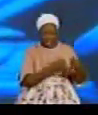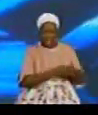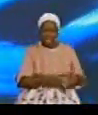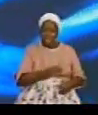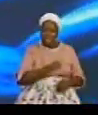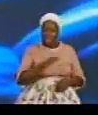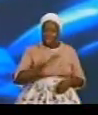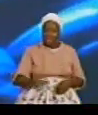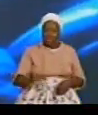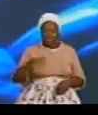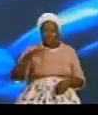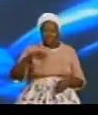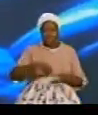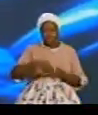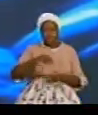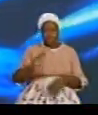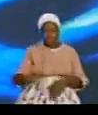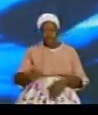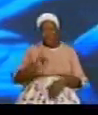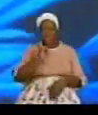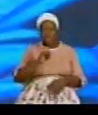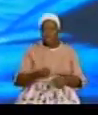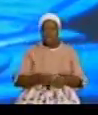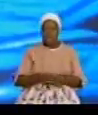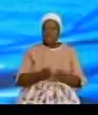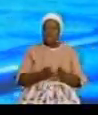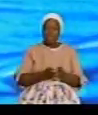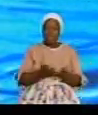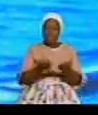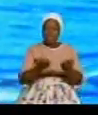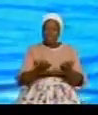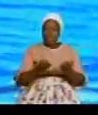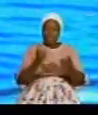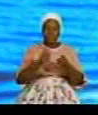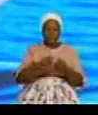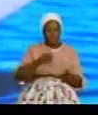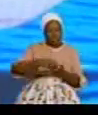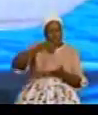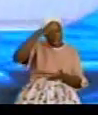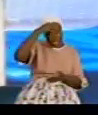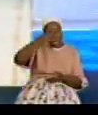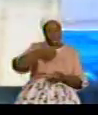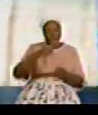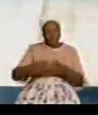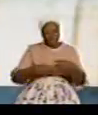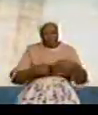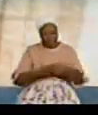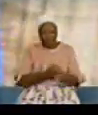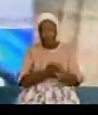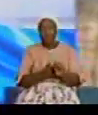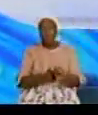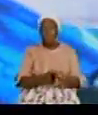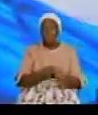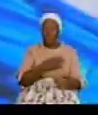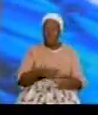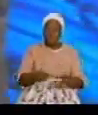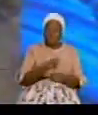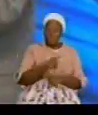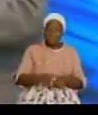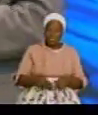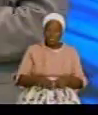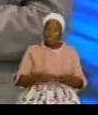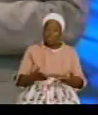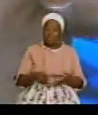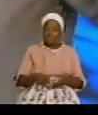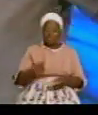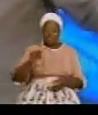to learn, a little child willing to follow, as a little child willing to follow the